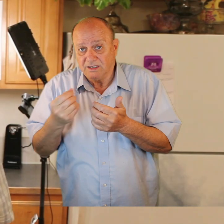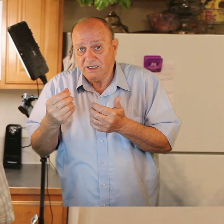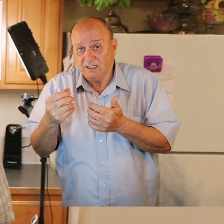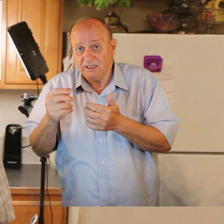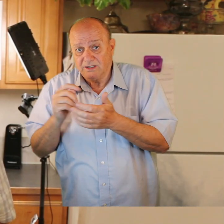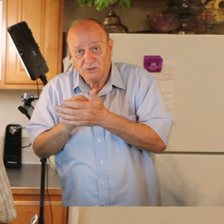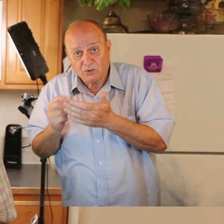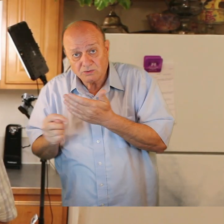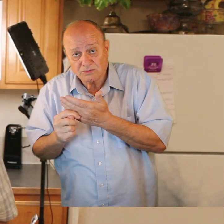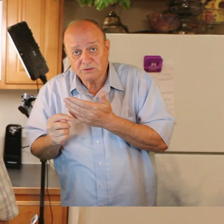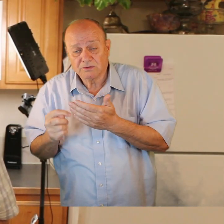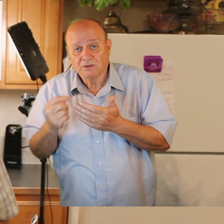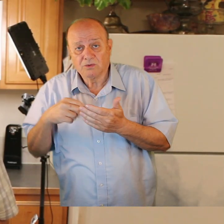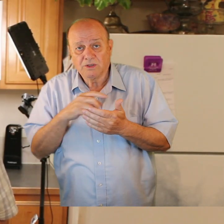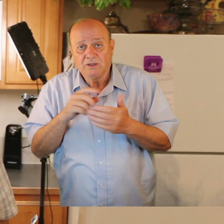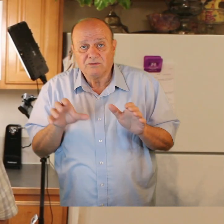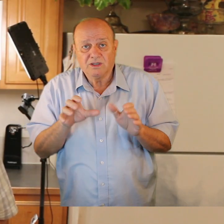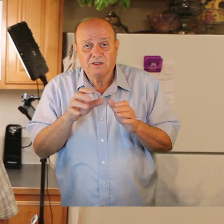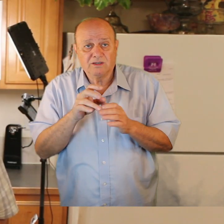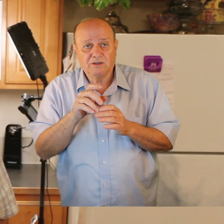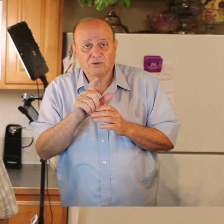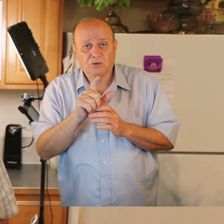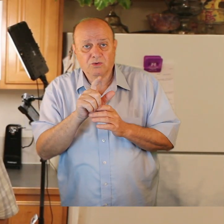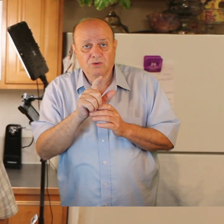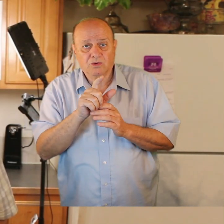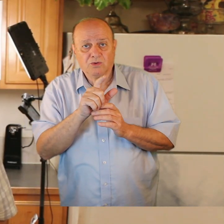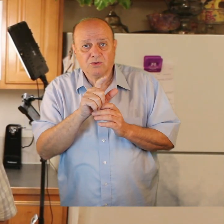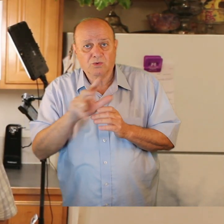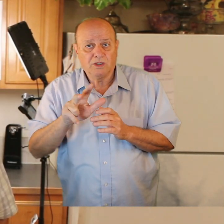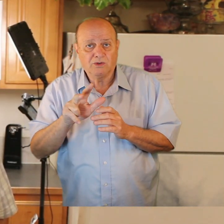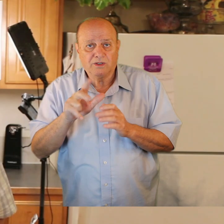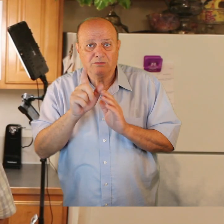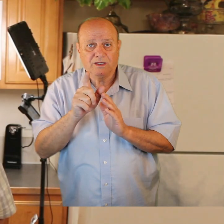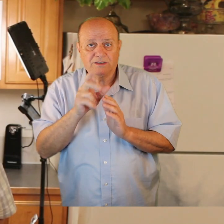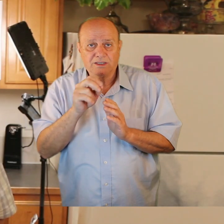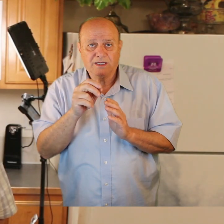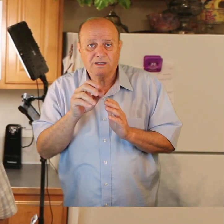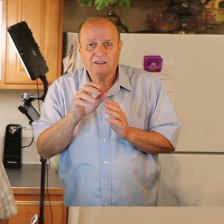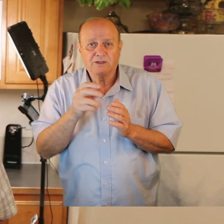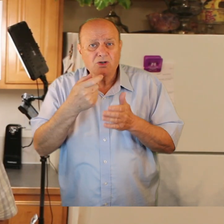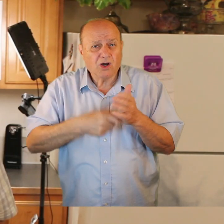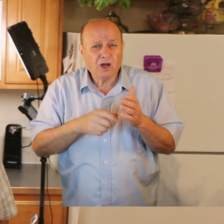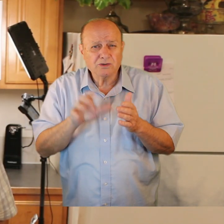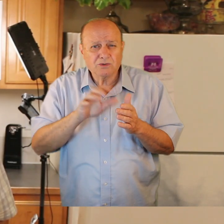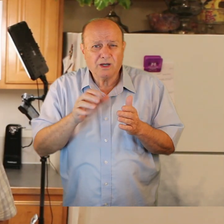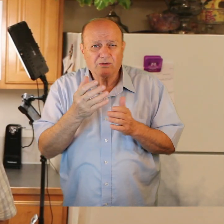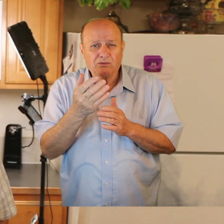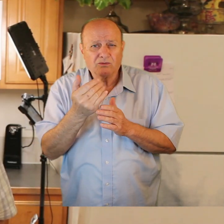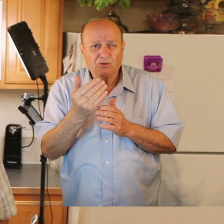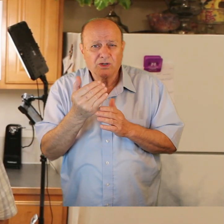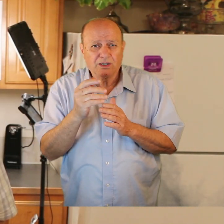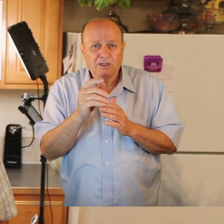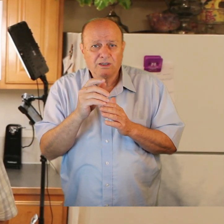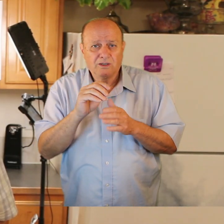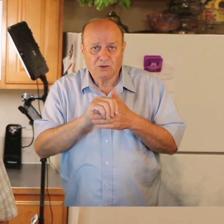garlic toast. We've done this in 23 minutes. We've also costed this out to be right at $14,